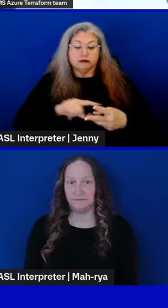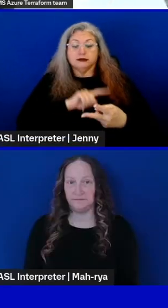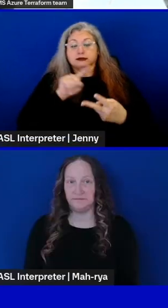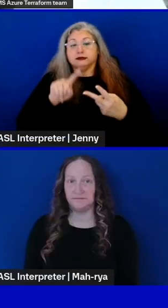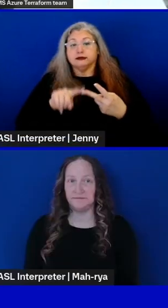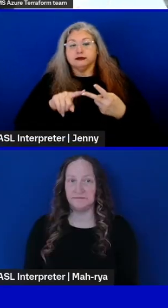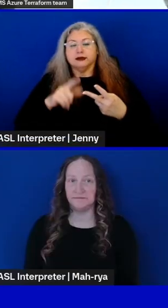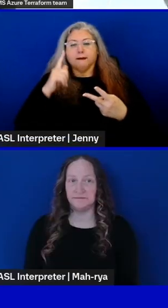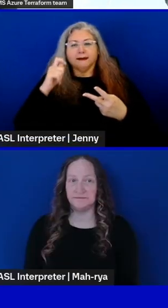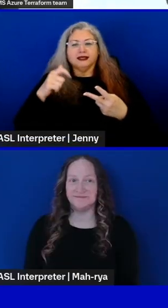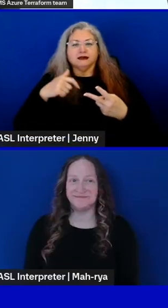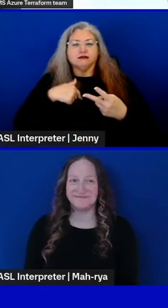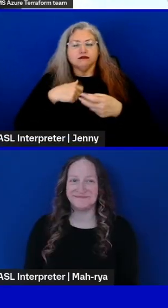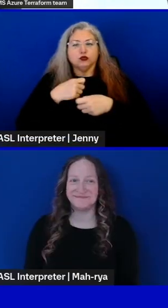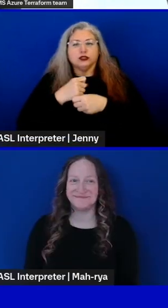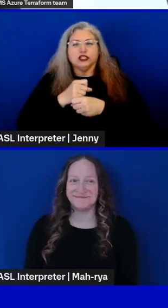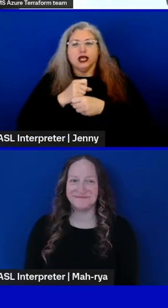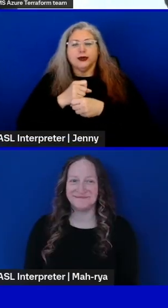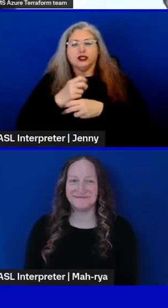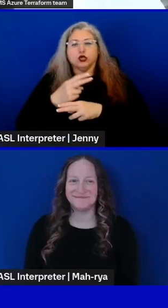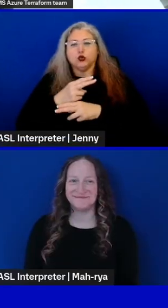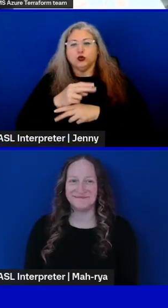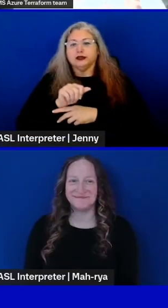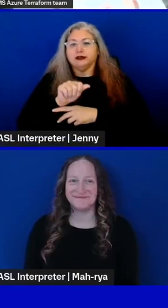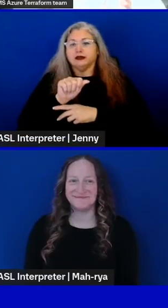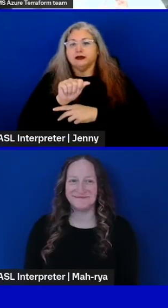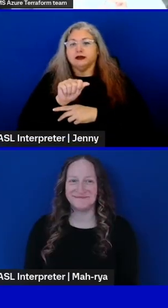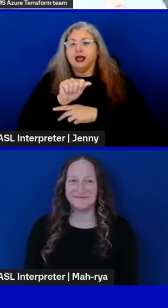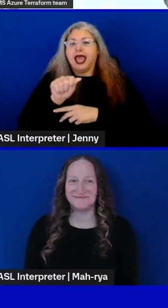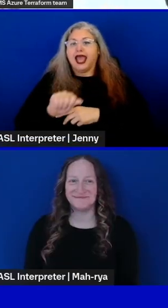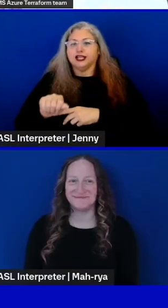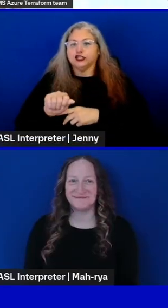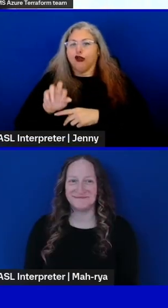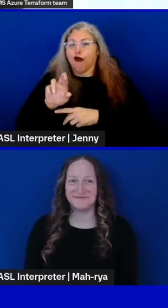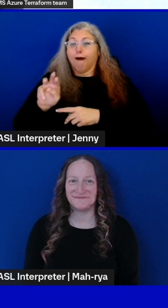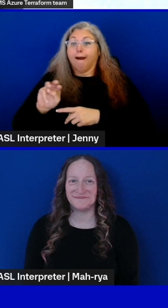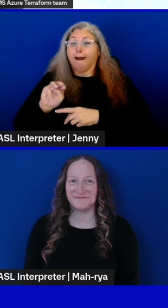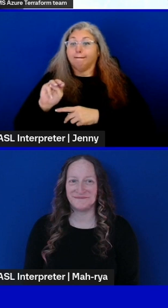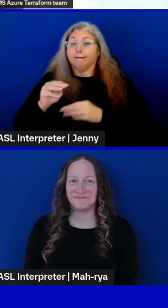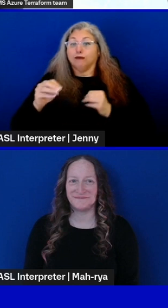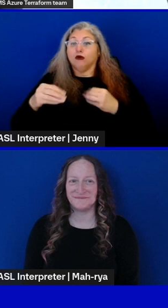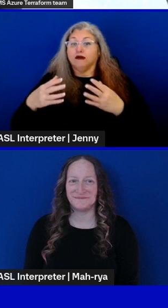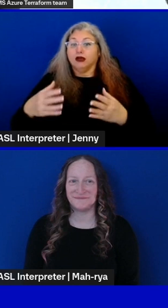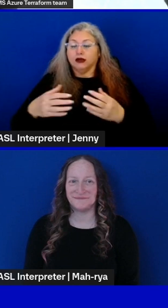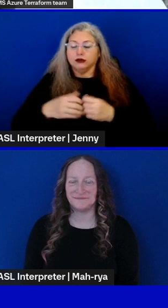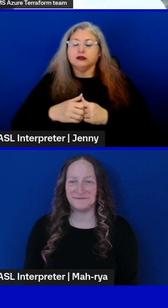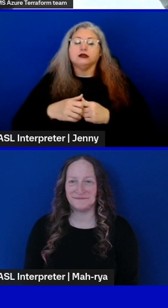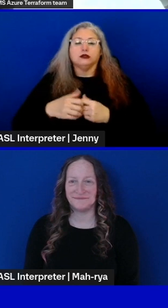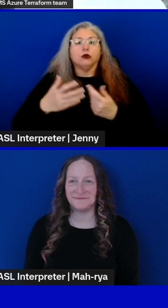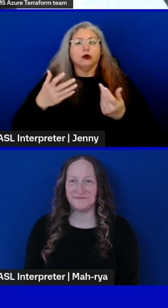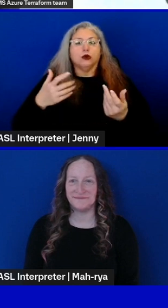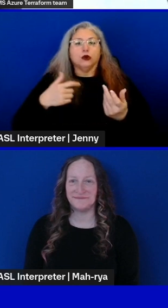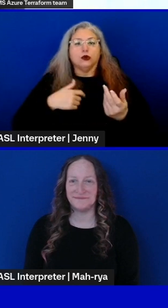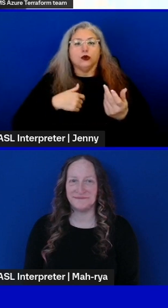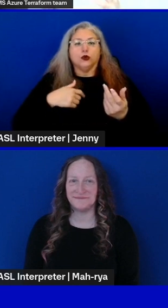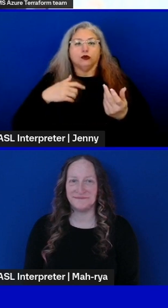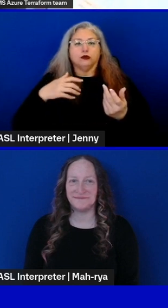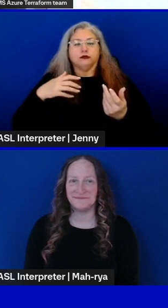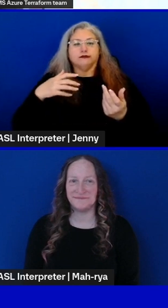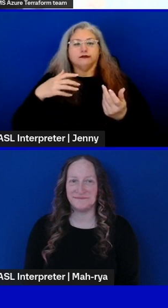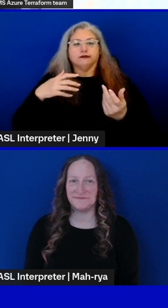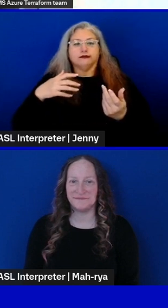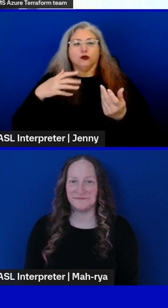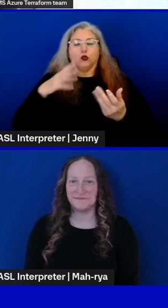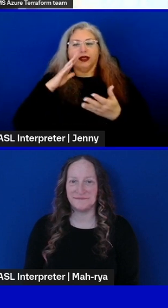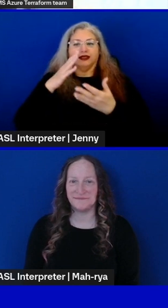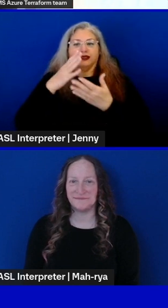we are generating using Azure RM provider, so we will